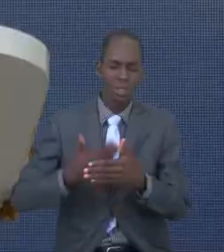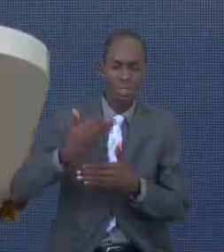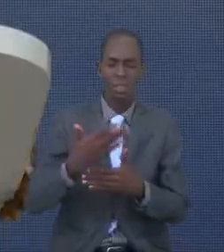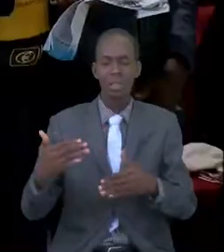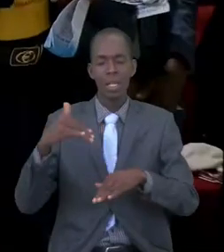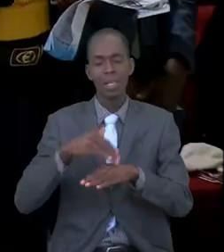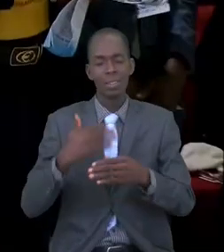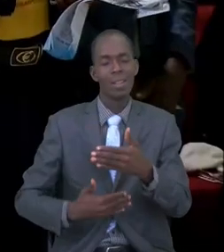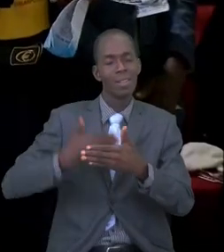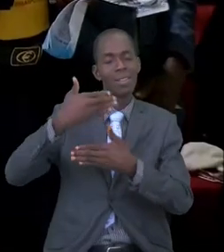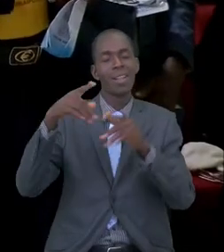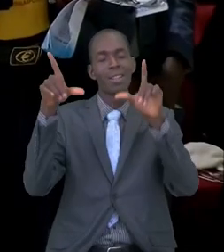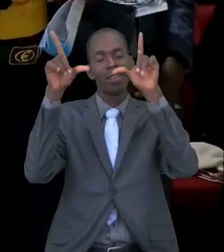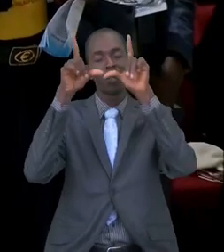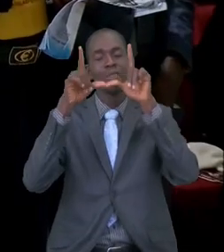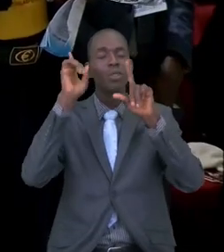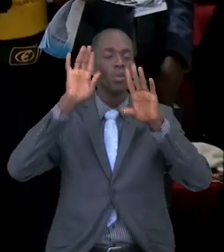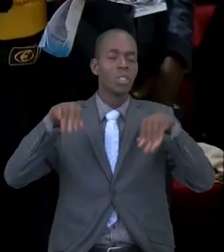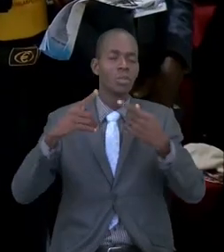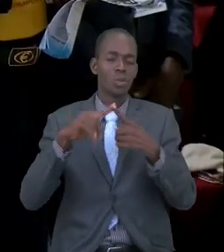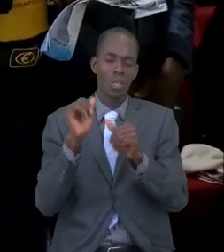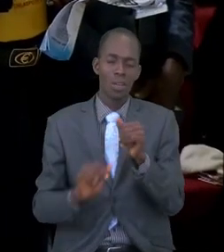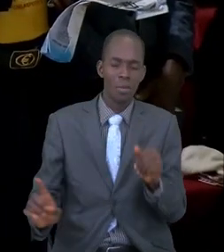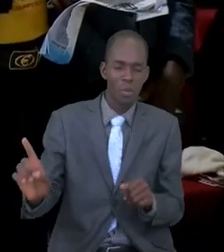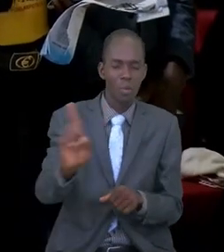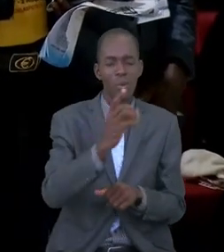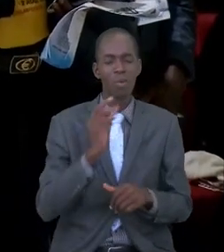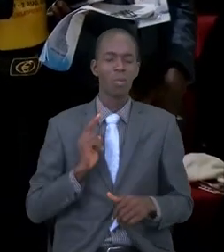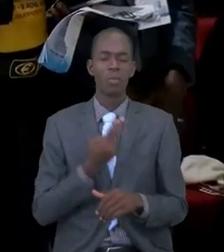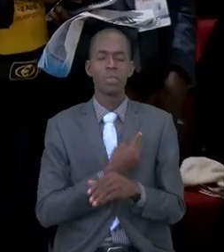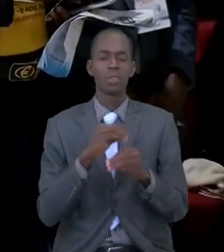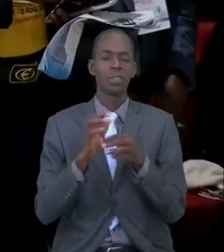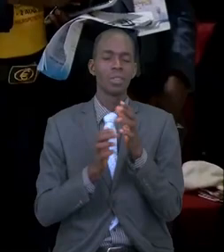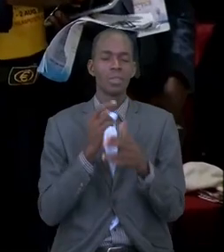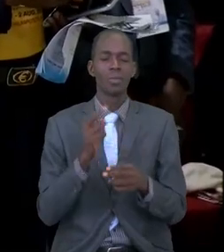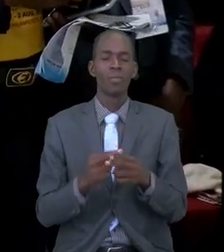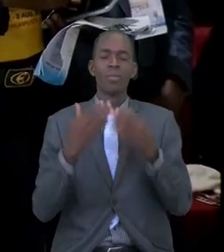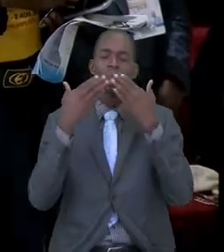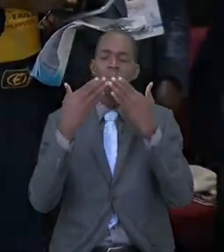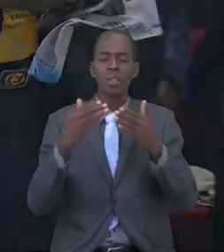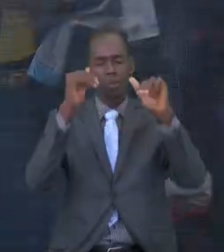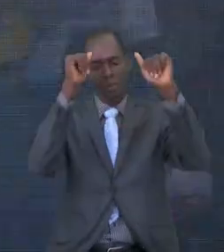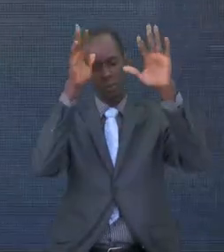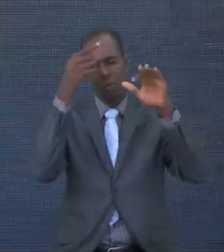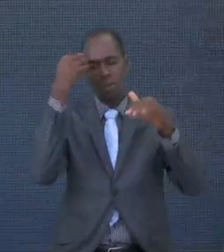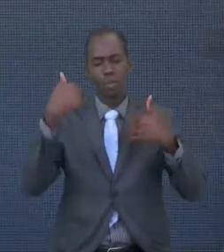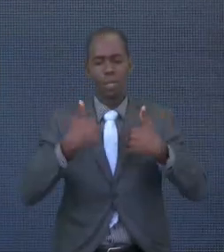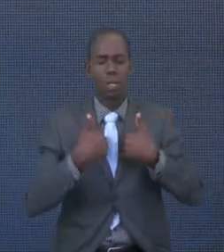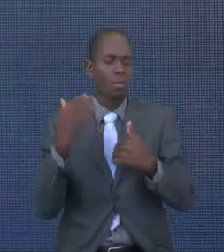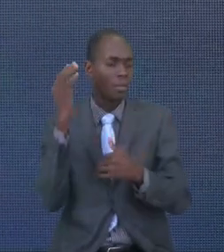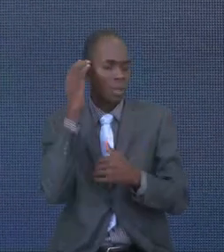level, your grant to everyone in Jesus' name. But thank you, because we know you have